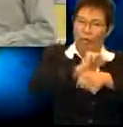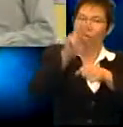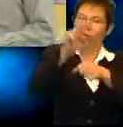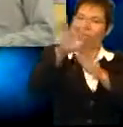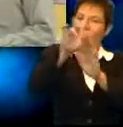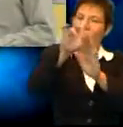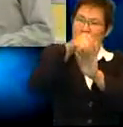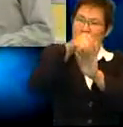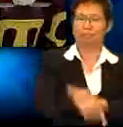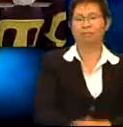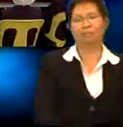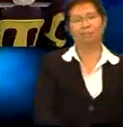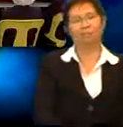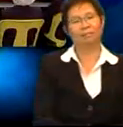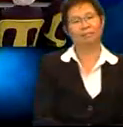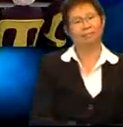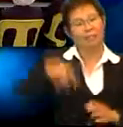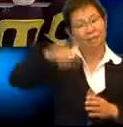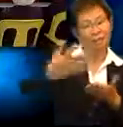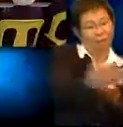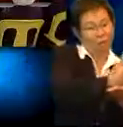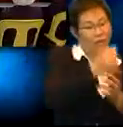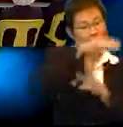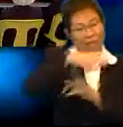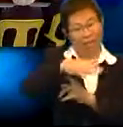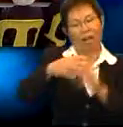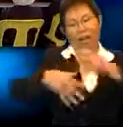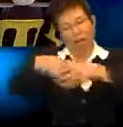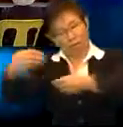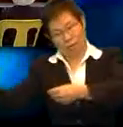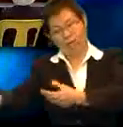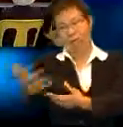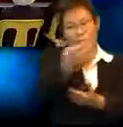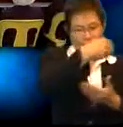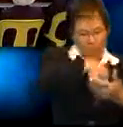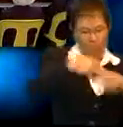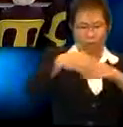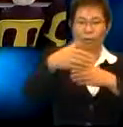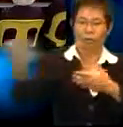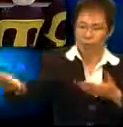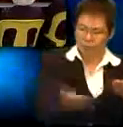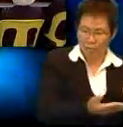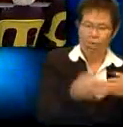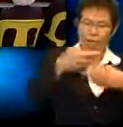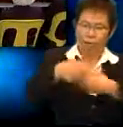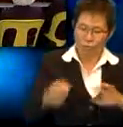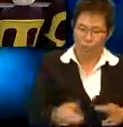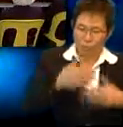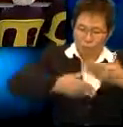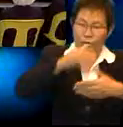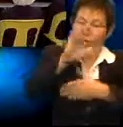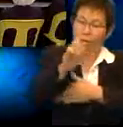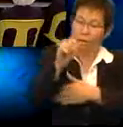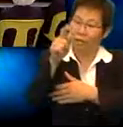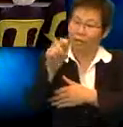task in 25 minutes. You need to collect the leaves from outside, bring it to the room, process